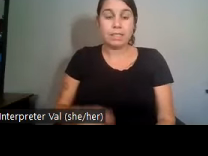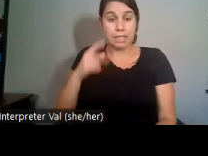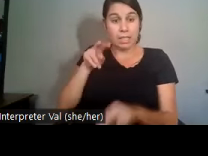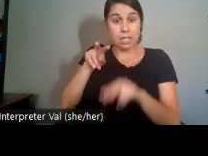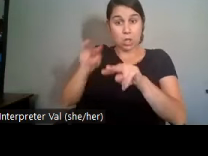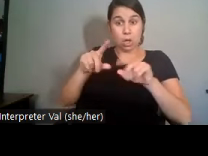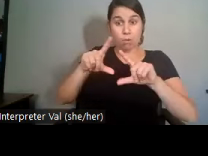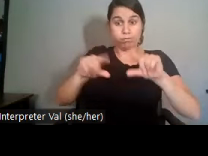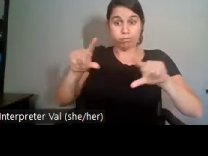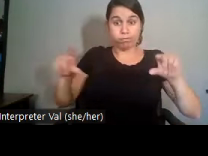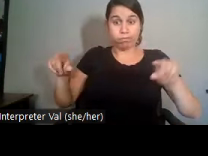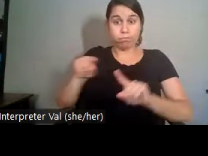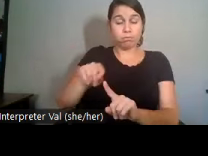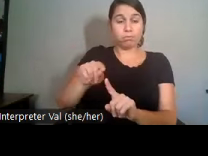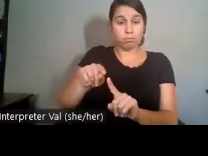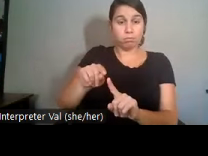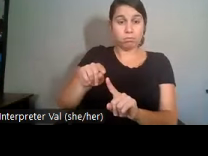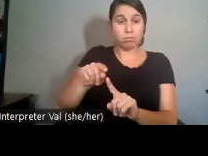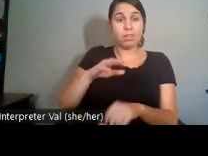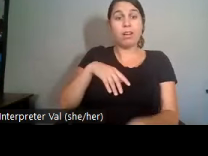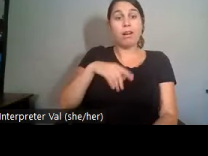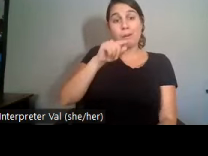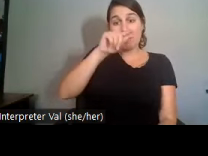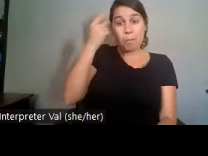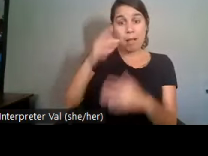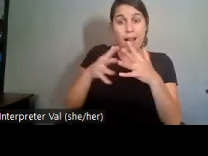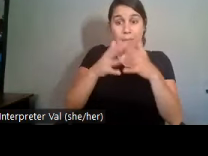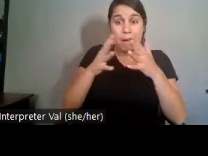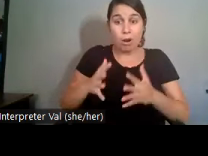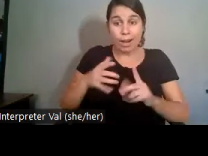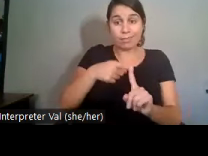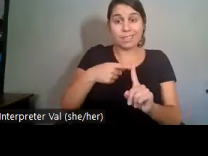overall, Black Americans who have